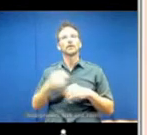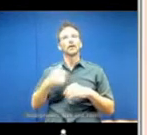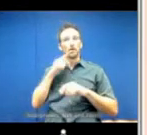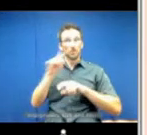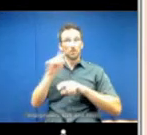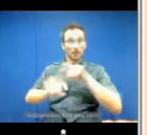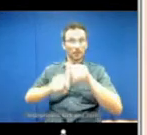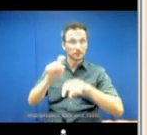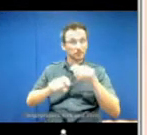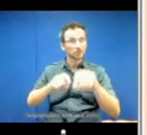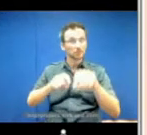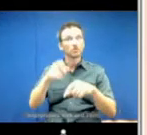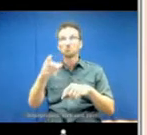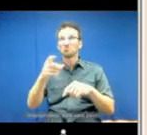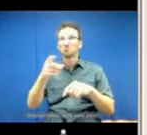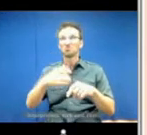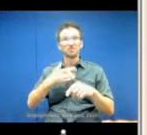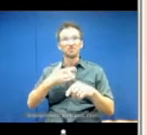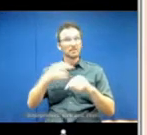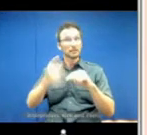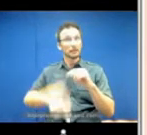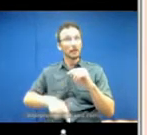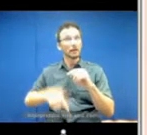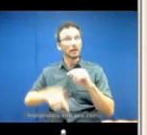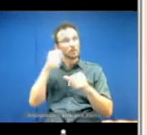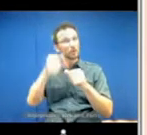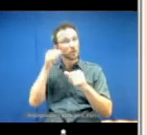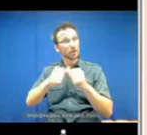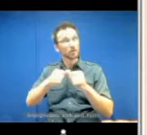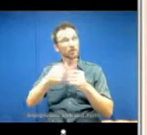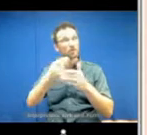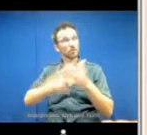be unable to recall the events that started the lawsuit?